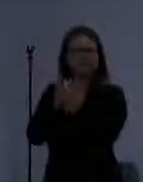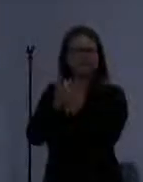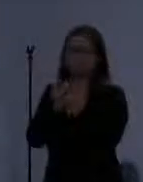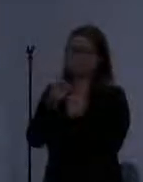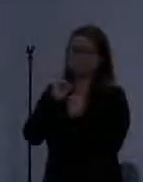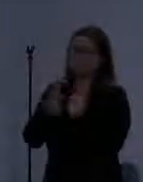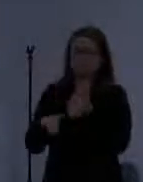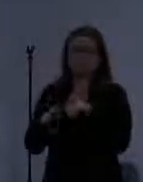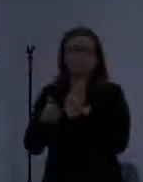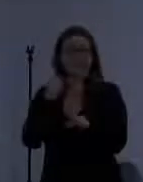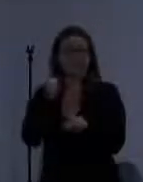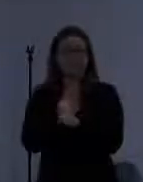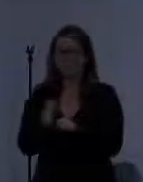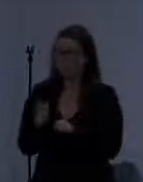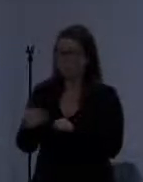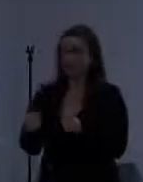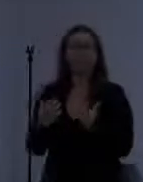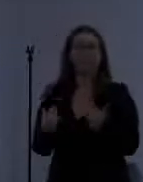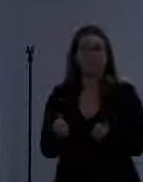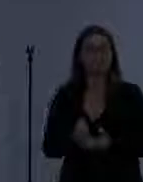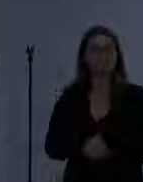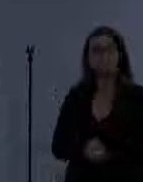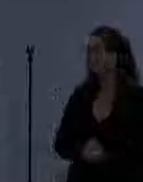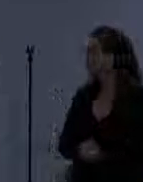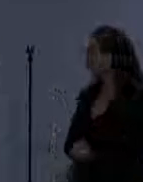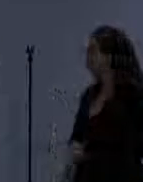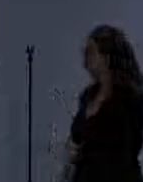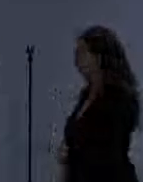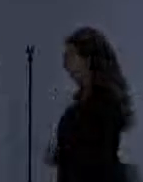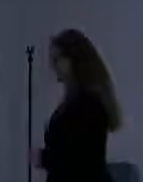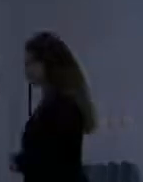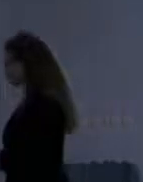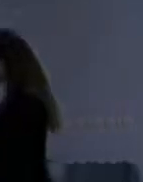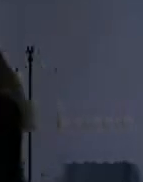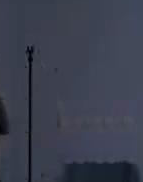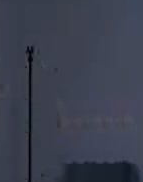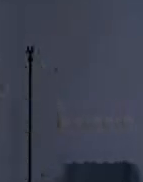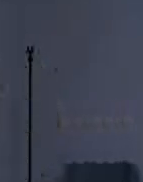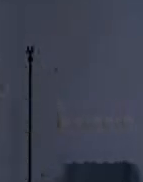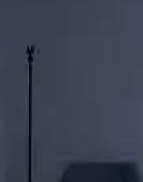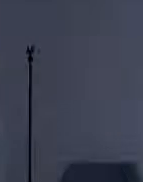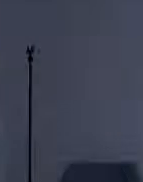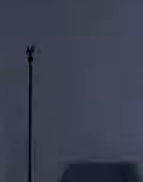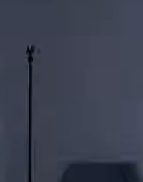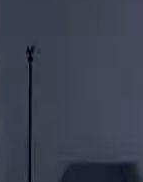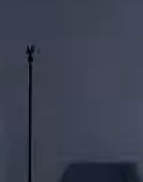Thank you. That's a great example.